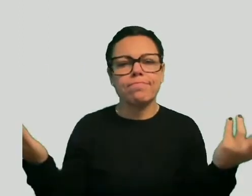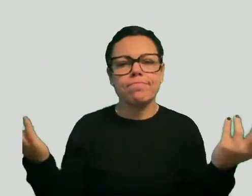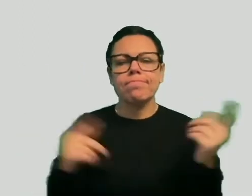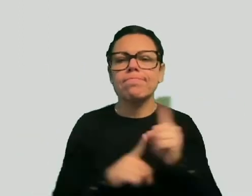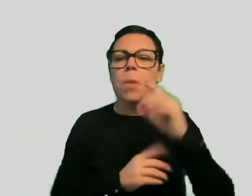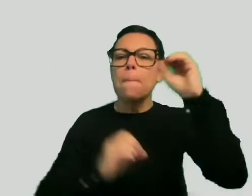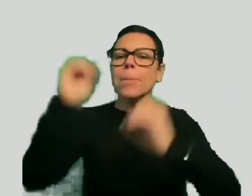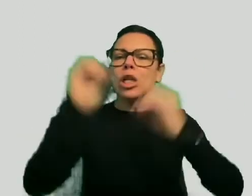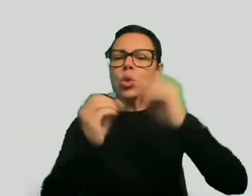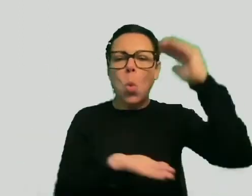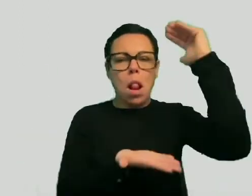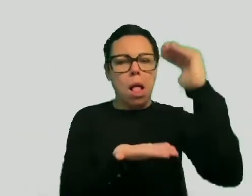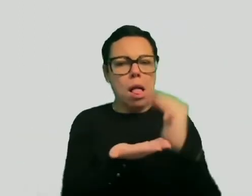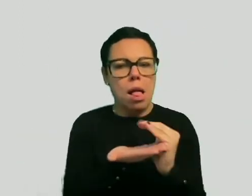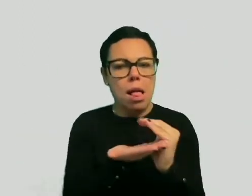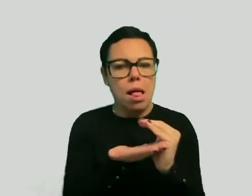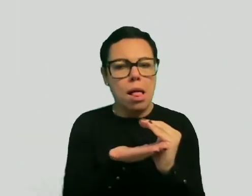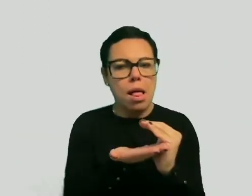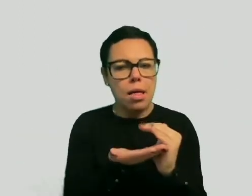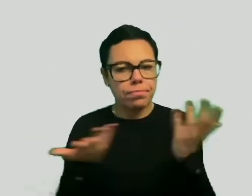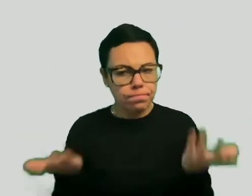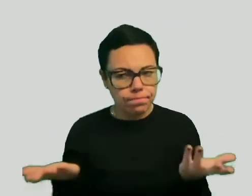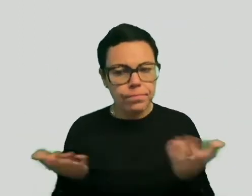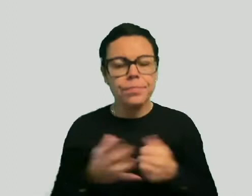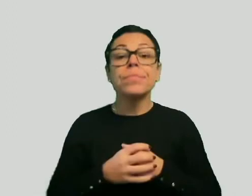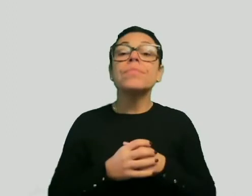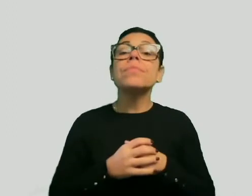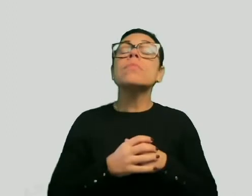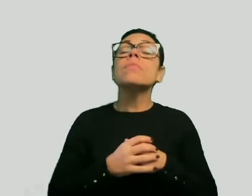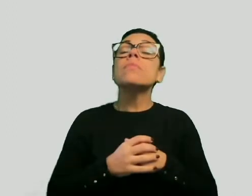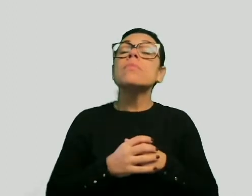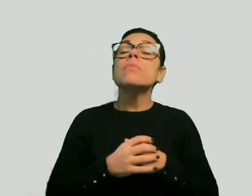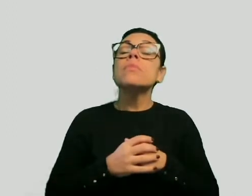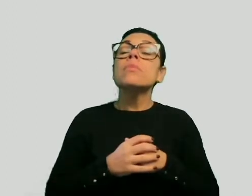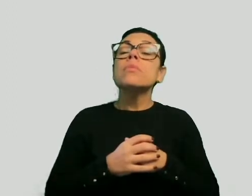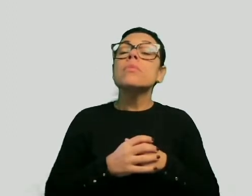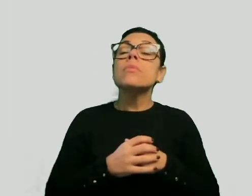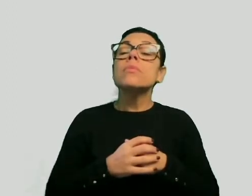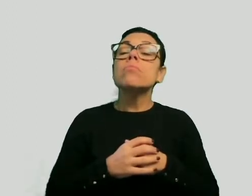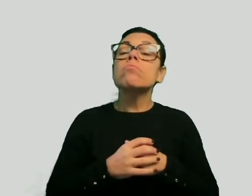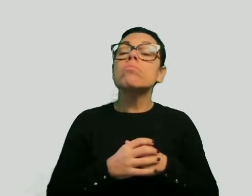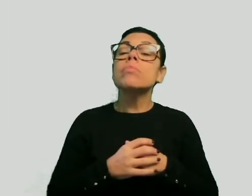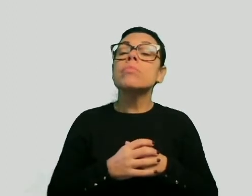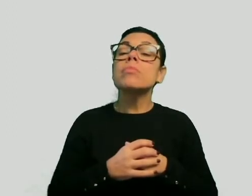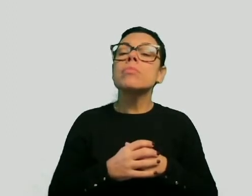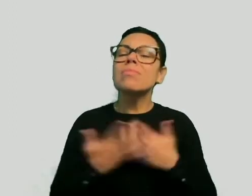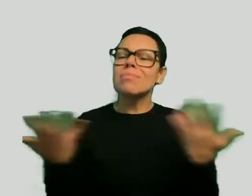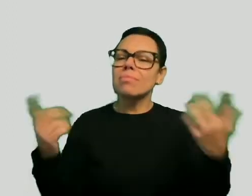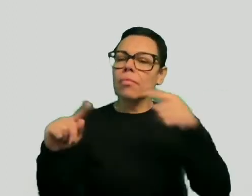well for countries that score highly in EIGE's Gender Equality Index. So that's a